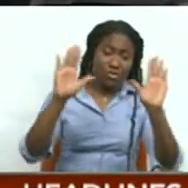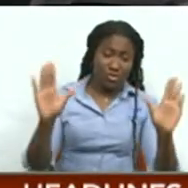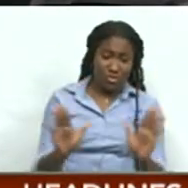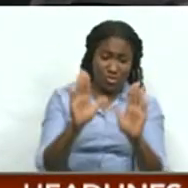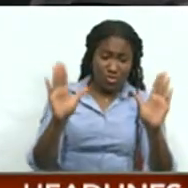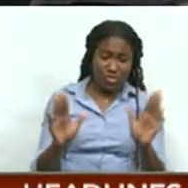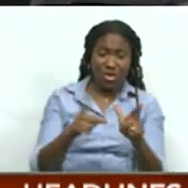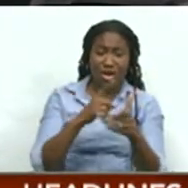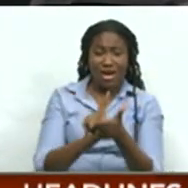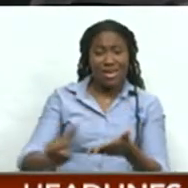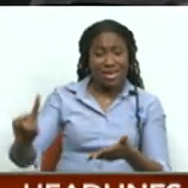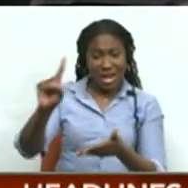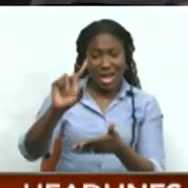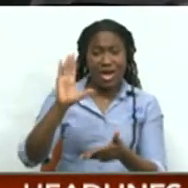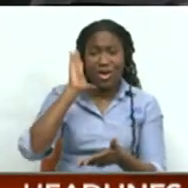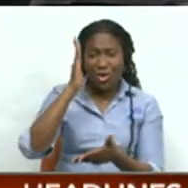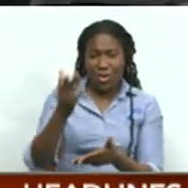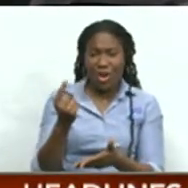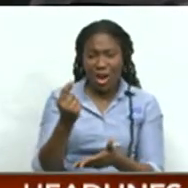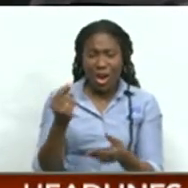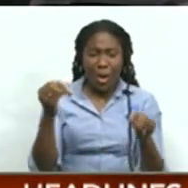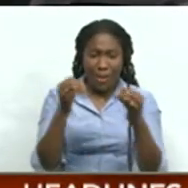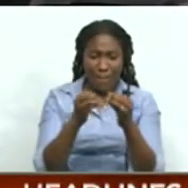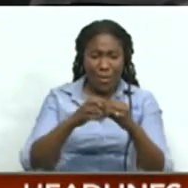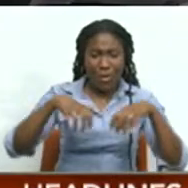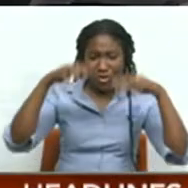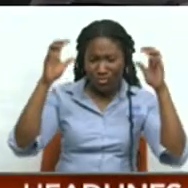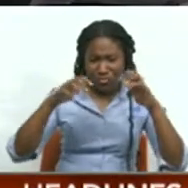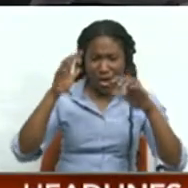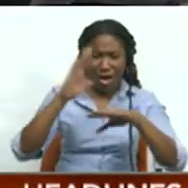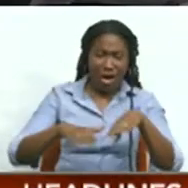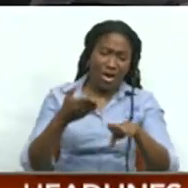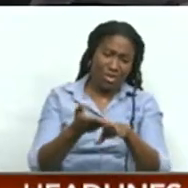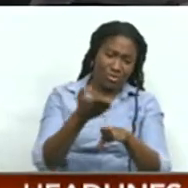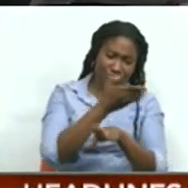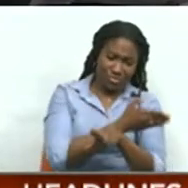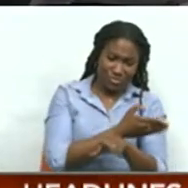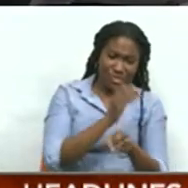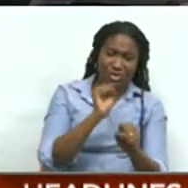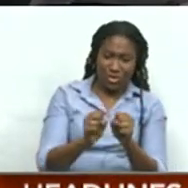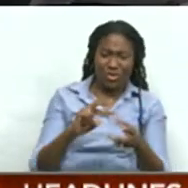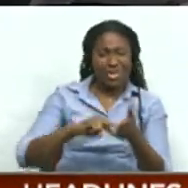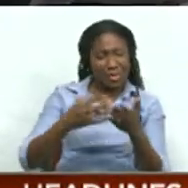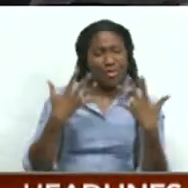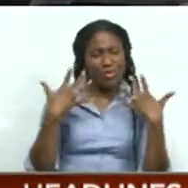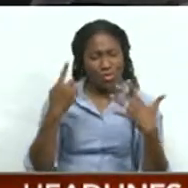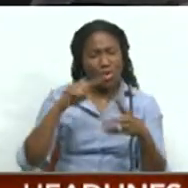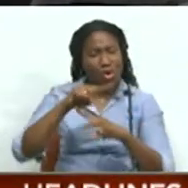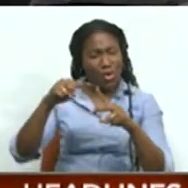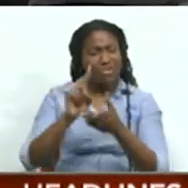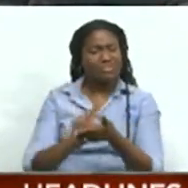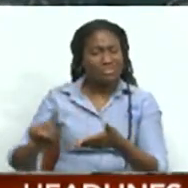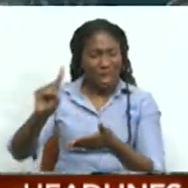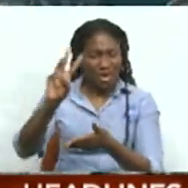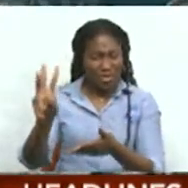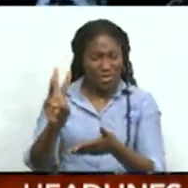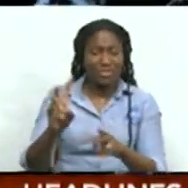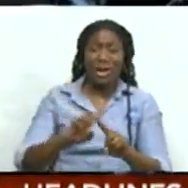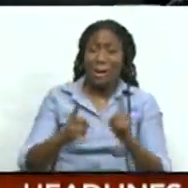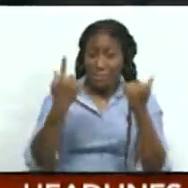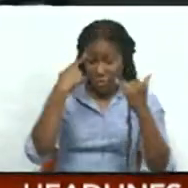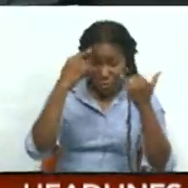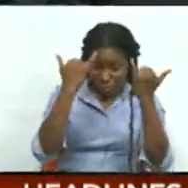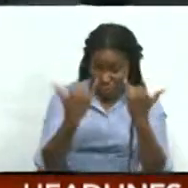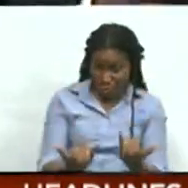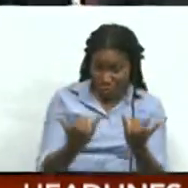week, we're going to be getting a little bit more rain than expected, and that means some cooler temperatures for us. So let's go take a look at what's going on across the Atlantic,